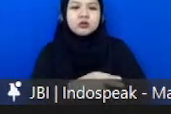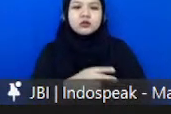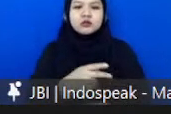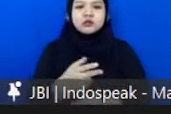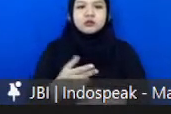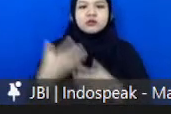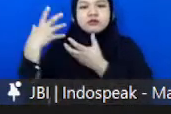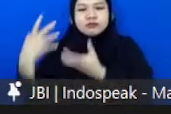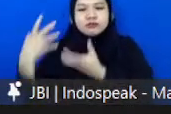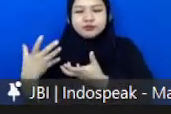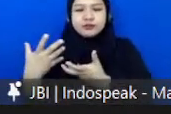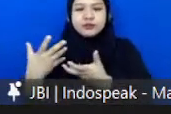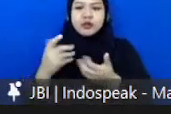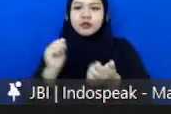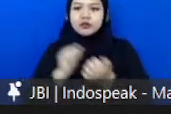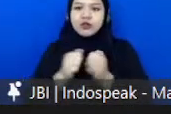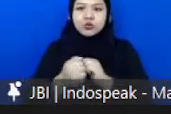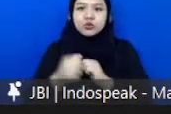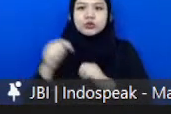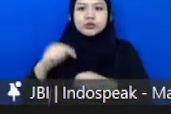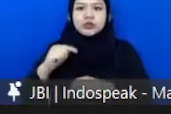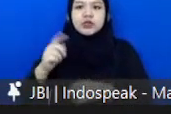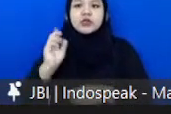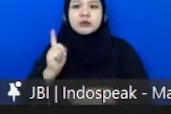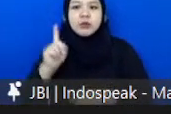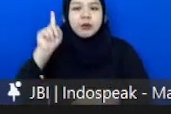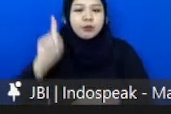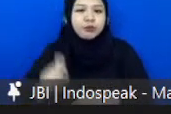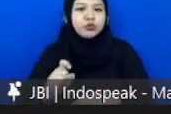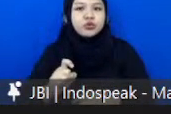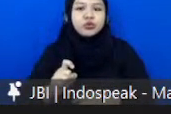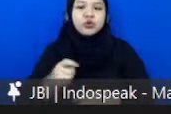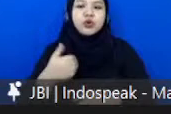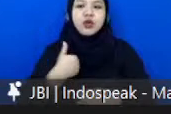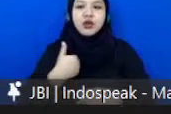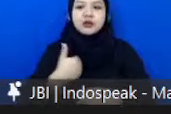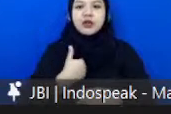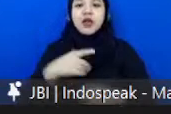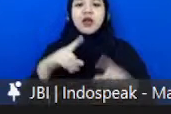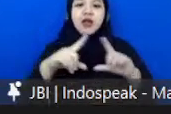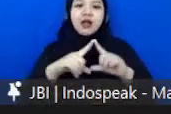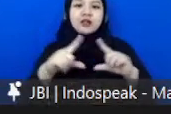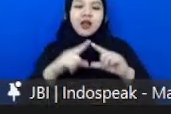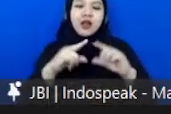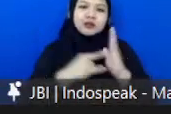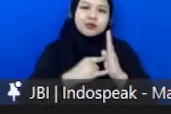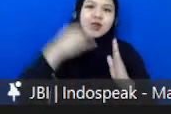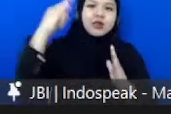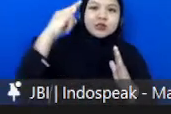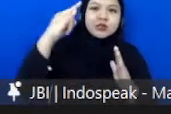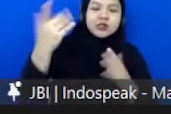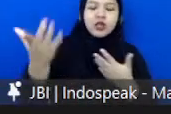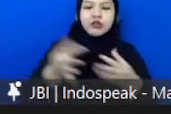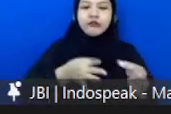cases and which need more advanced medical devices and advanced medical care.